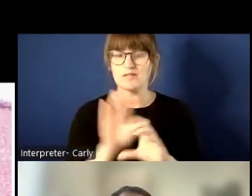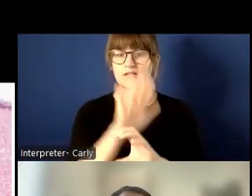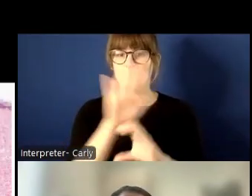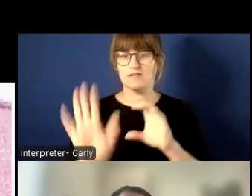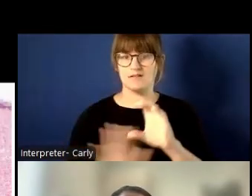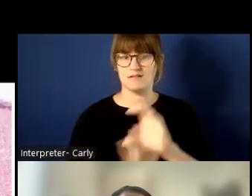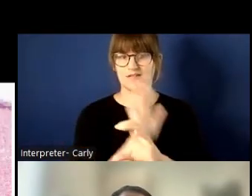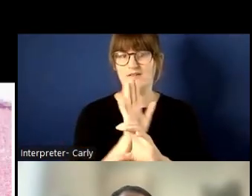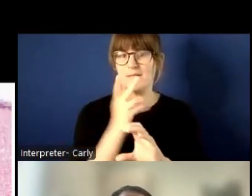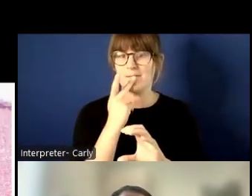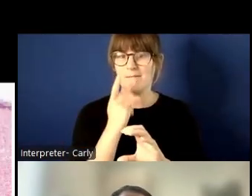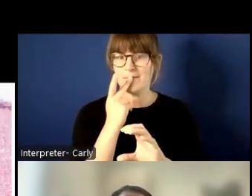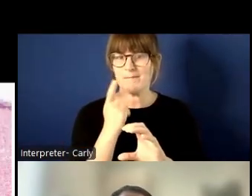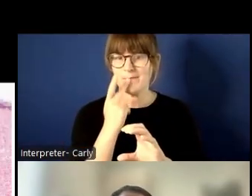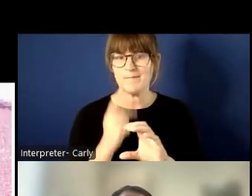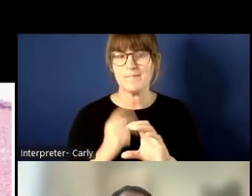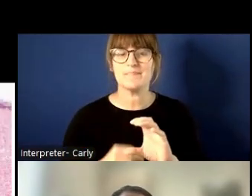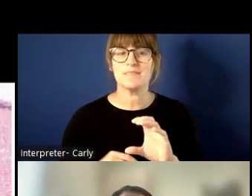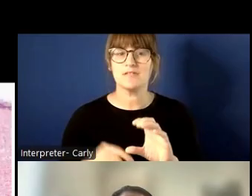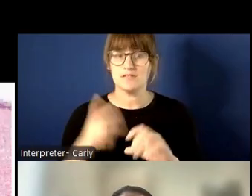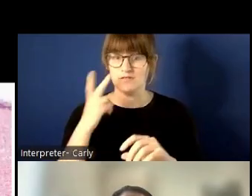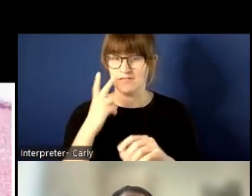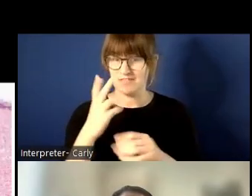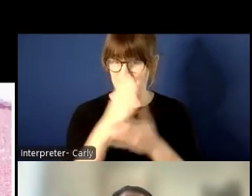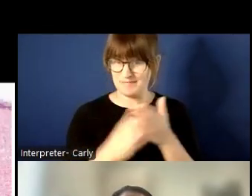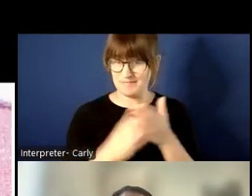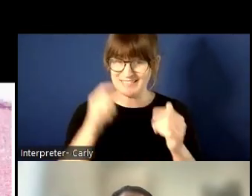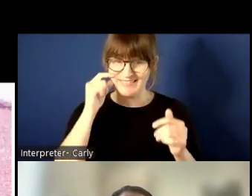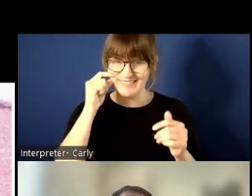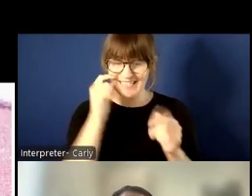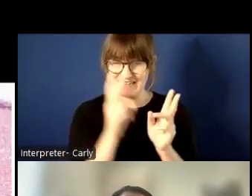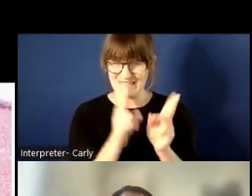pink. So we're looking at cuts of skin from,